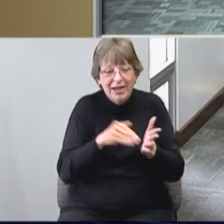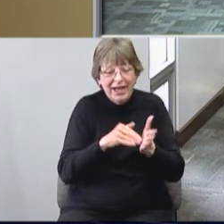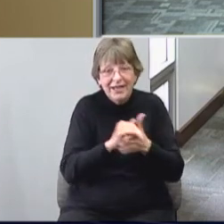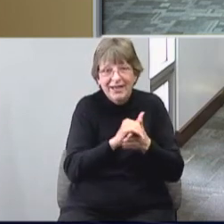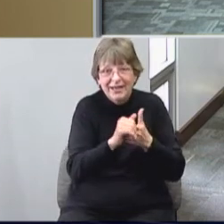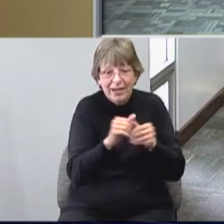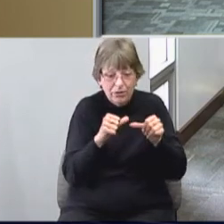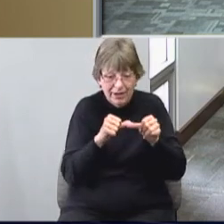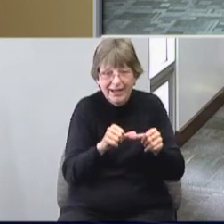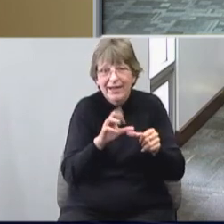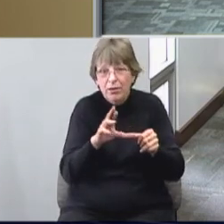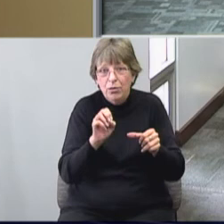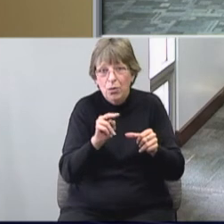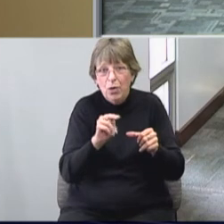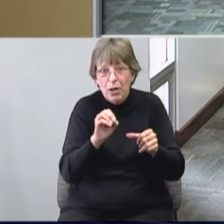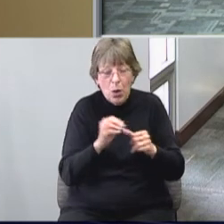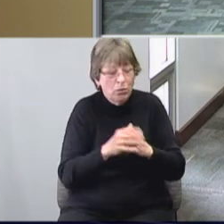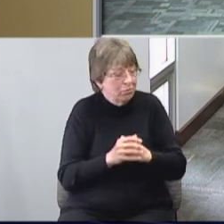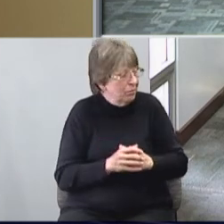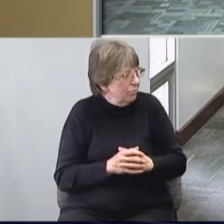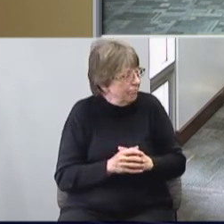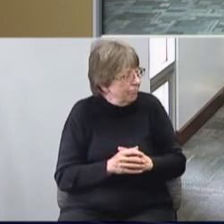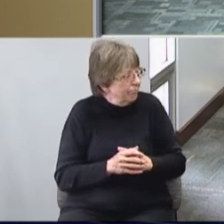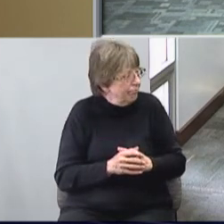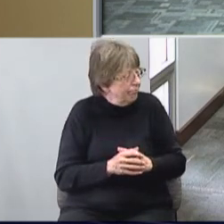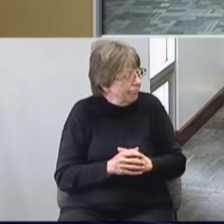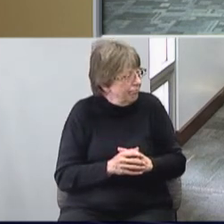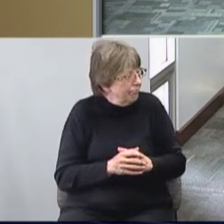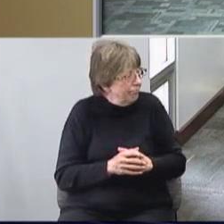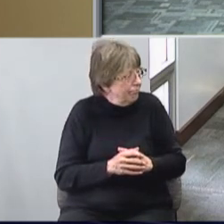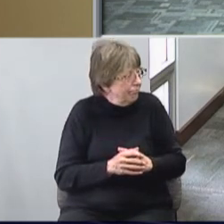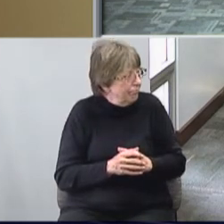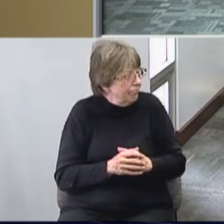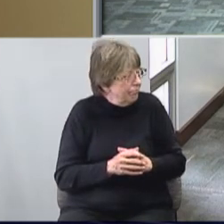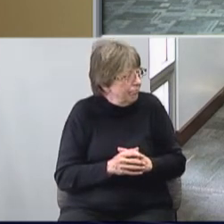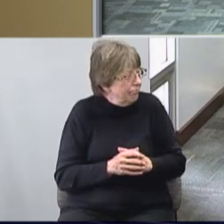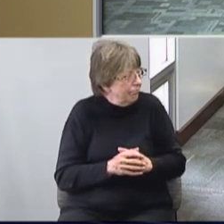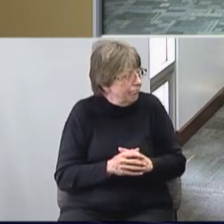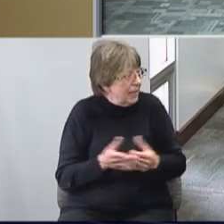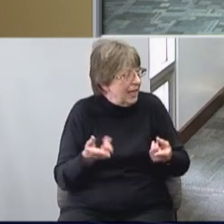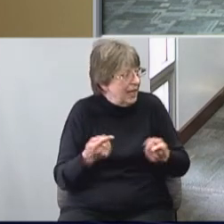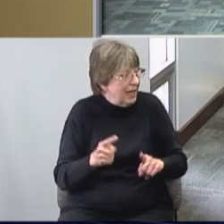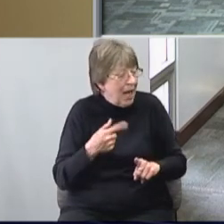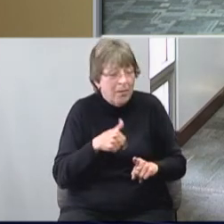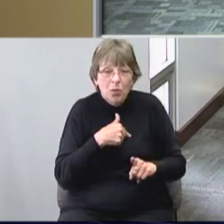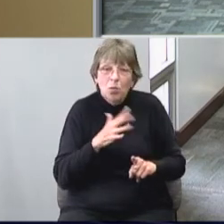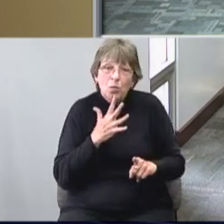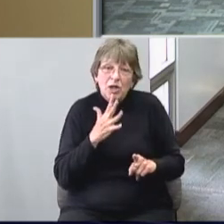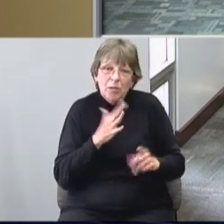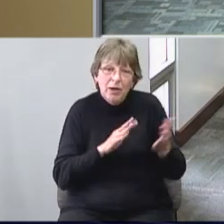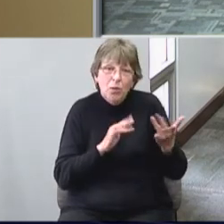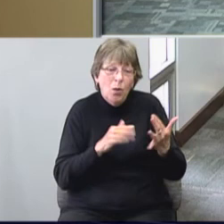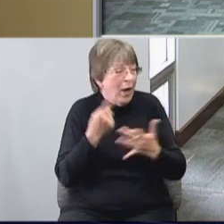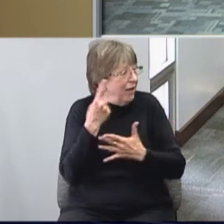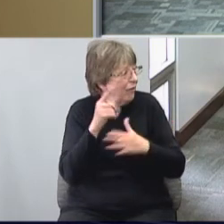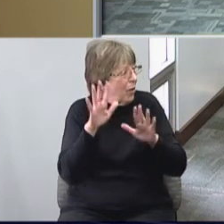the renovation. And so, as we speak, we're just waiting for the